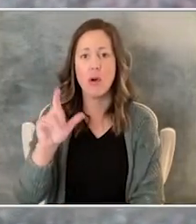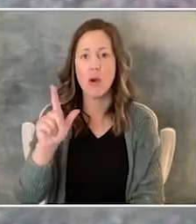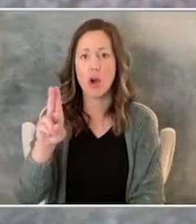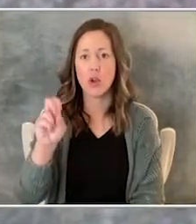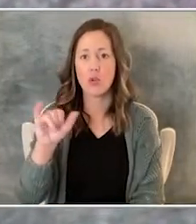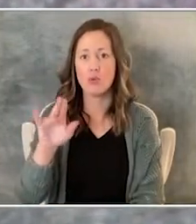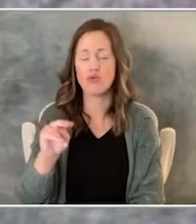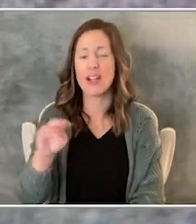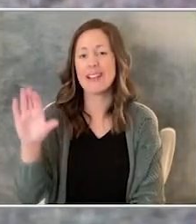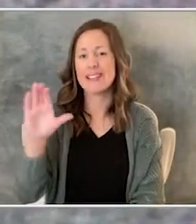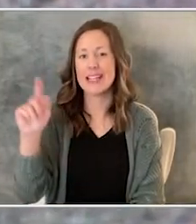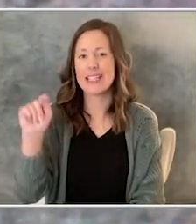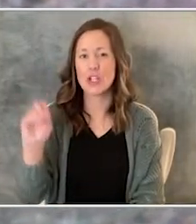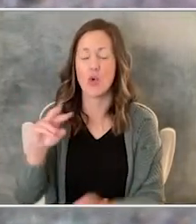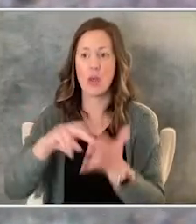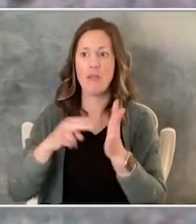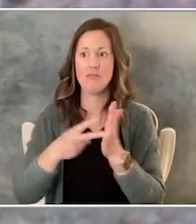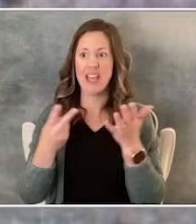a minute to say,